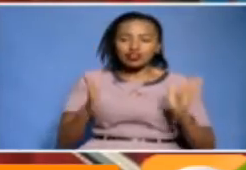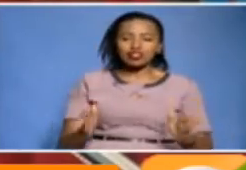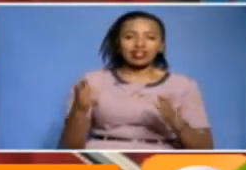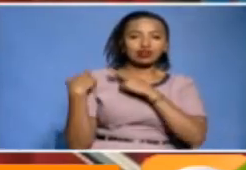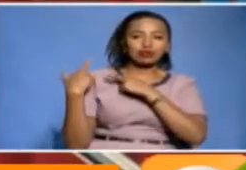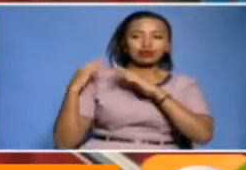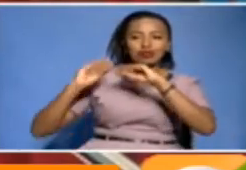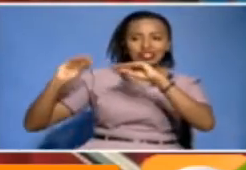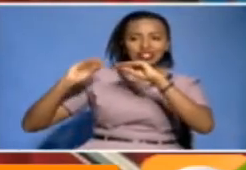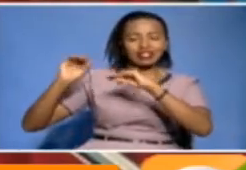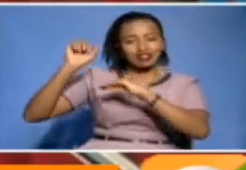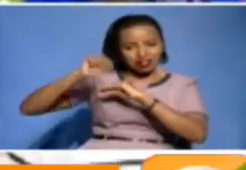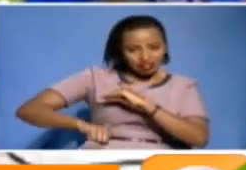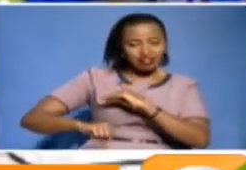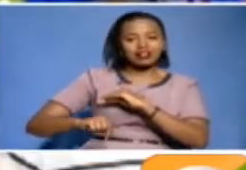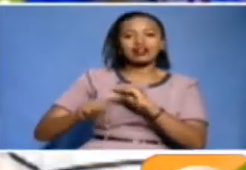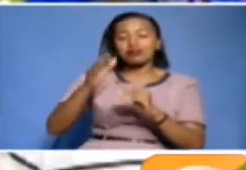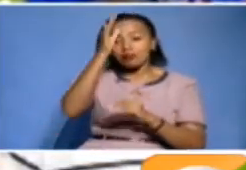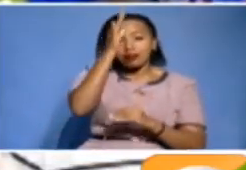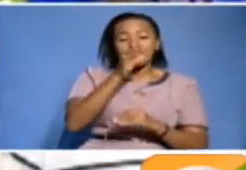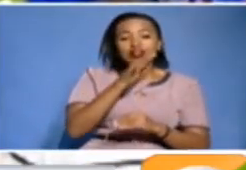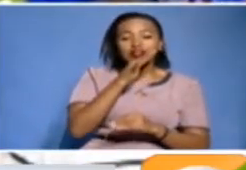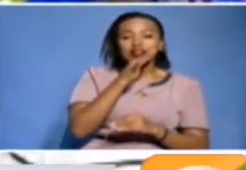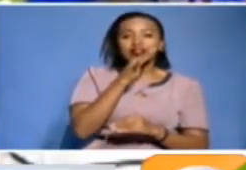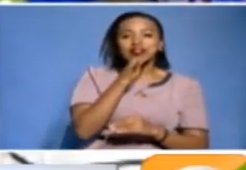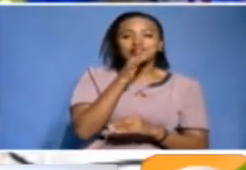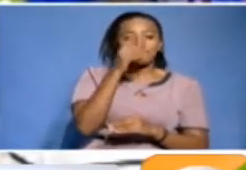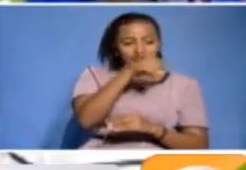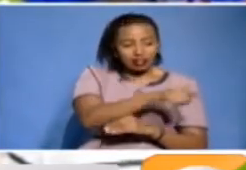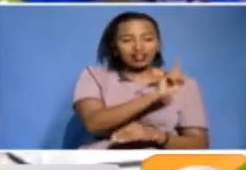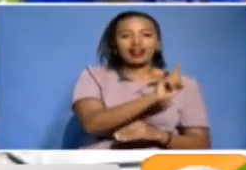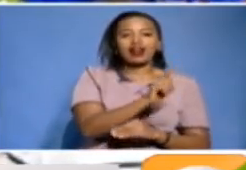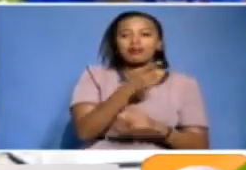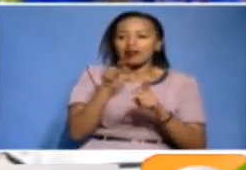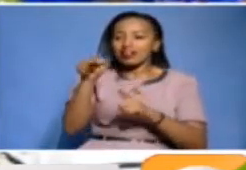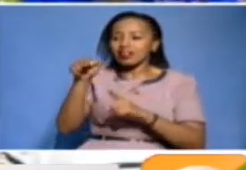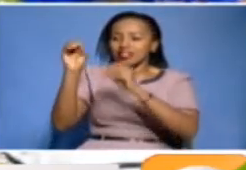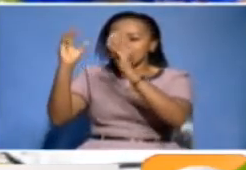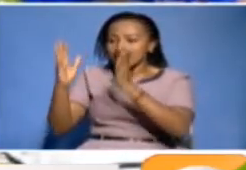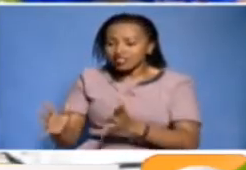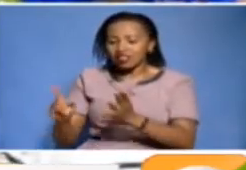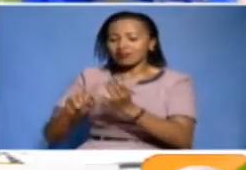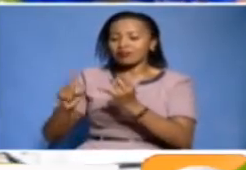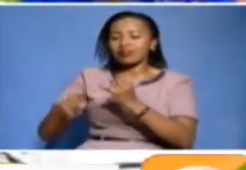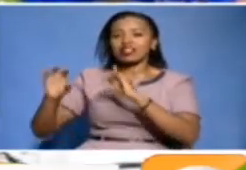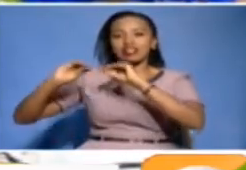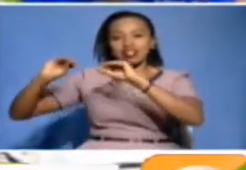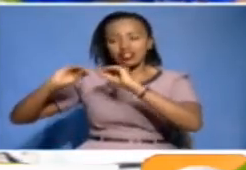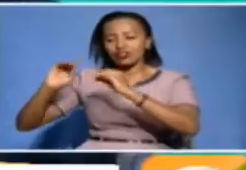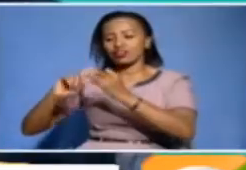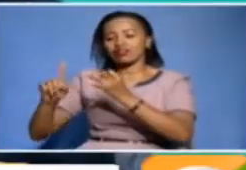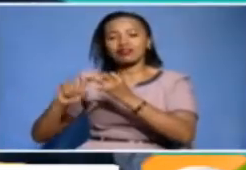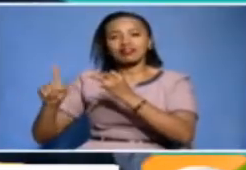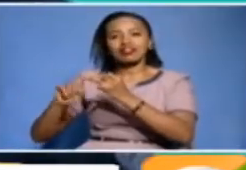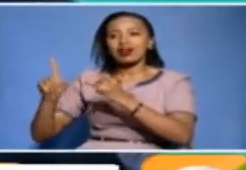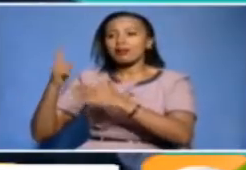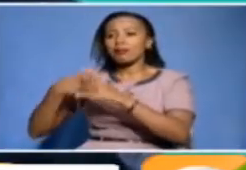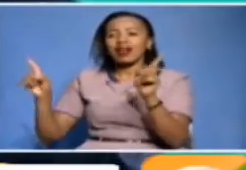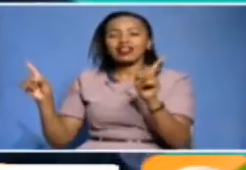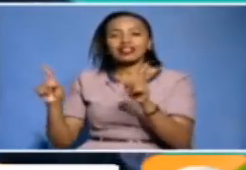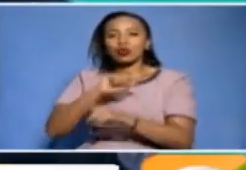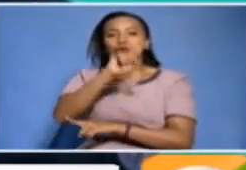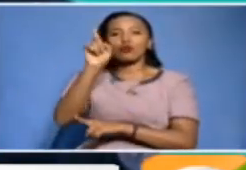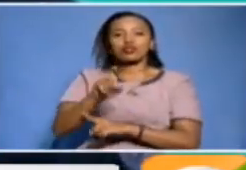yes, they must also take that other part of a parent, but what is the parent doing? It is